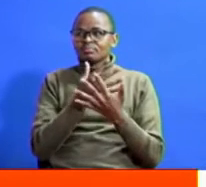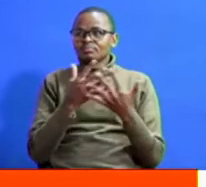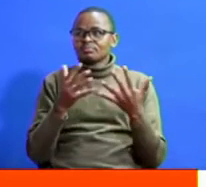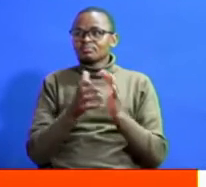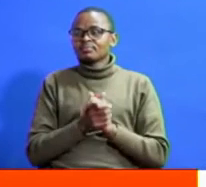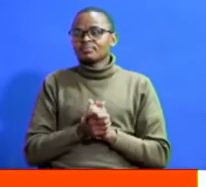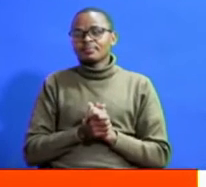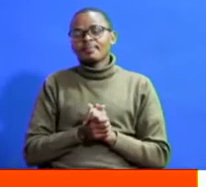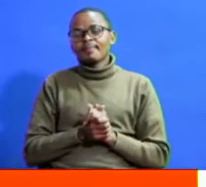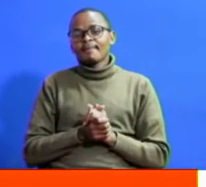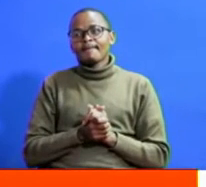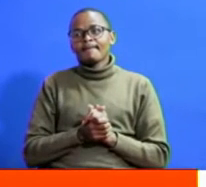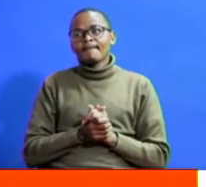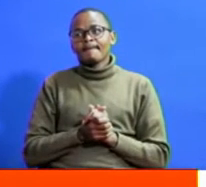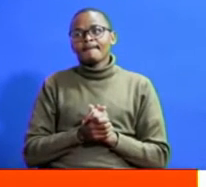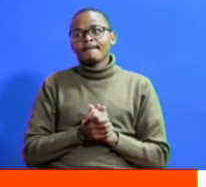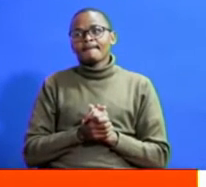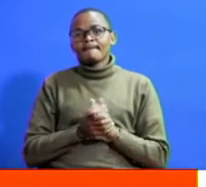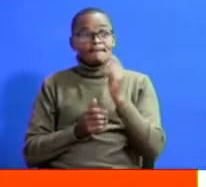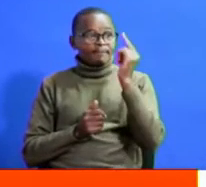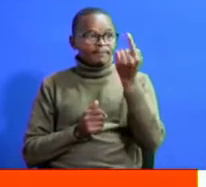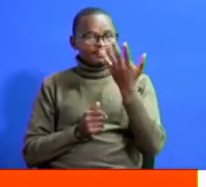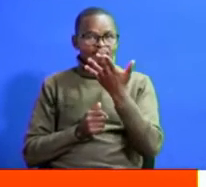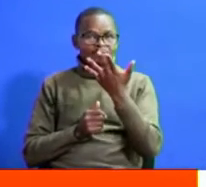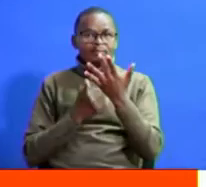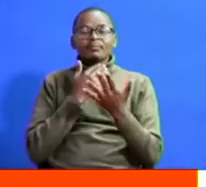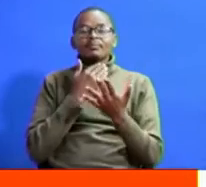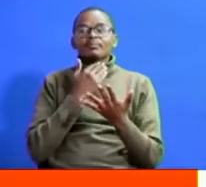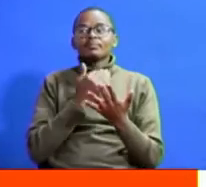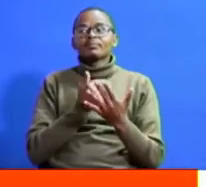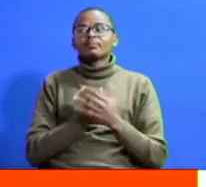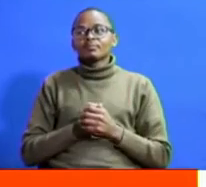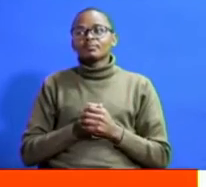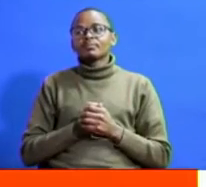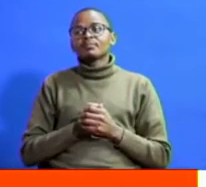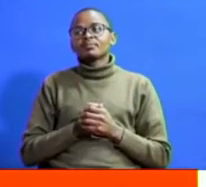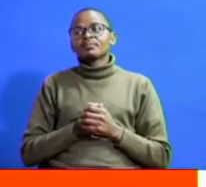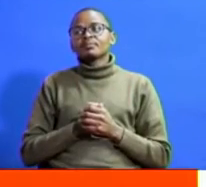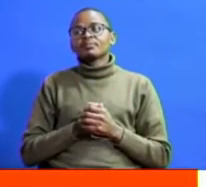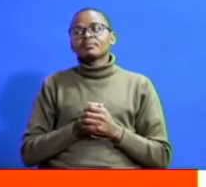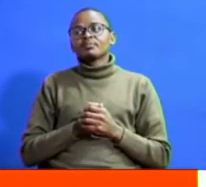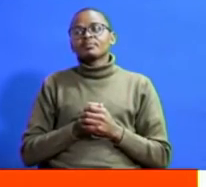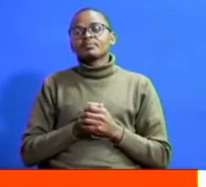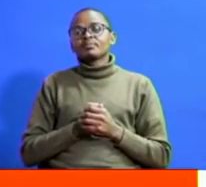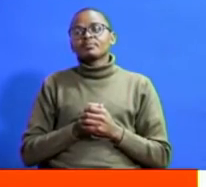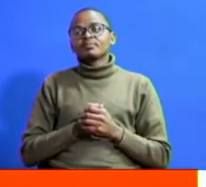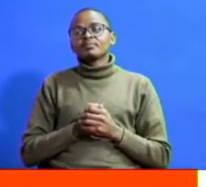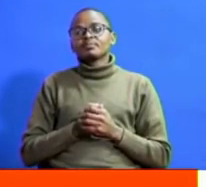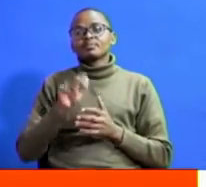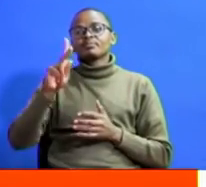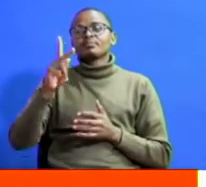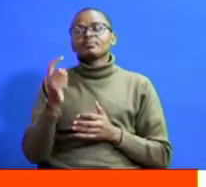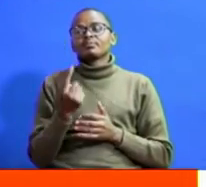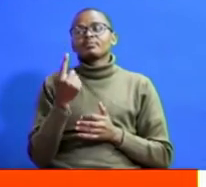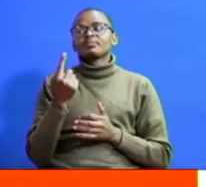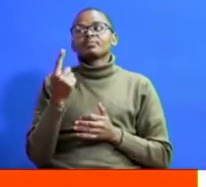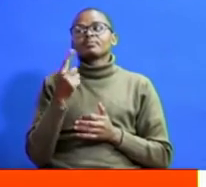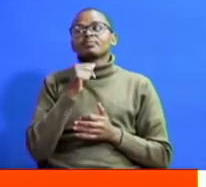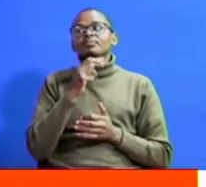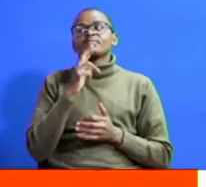Kwanza? Okay, first of all, I want to say categorically that the Kenya Kwanza are